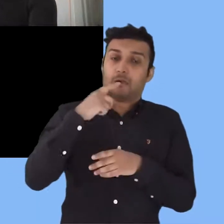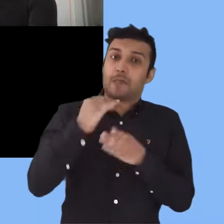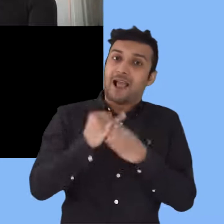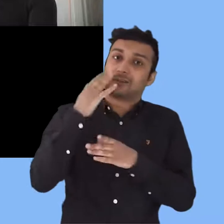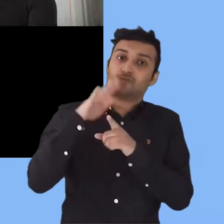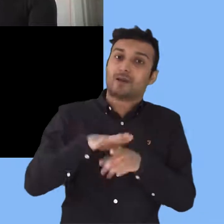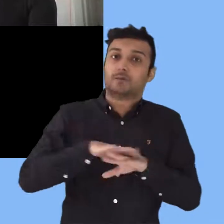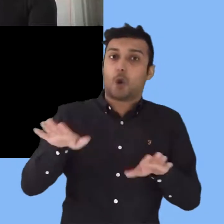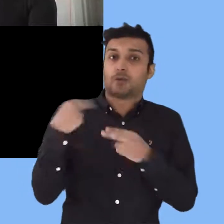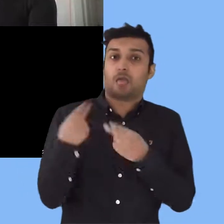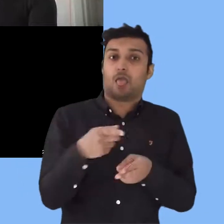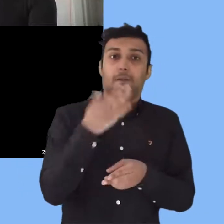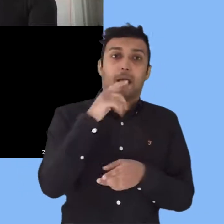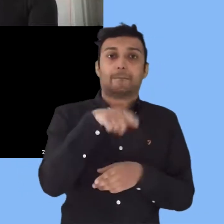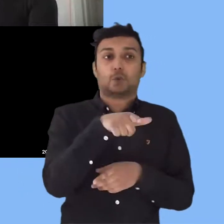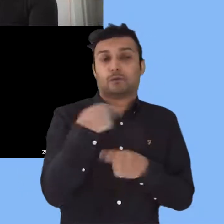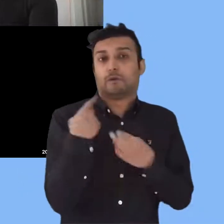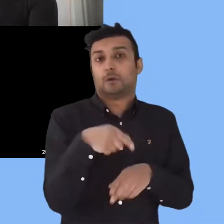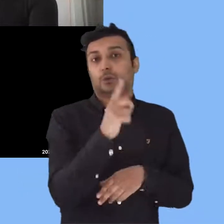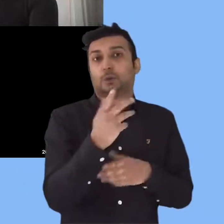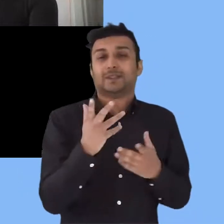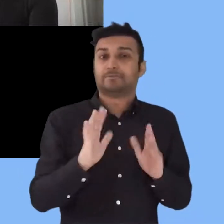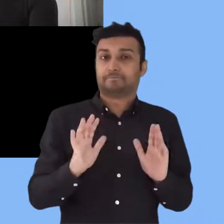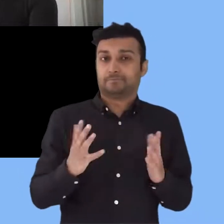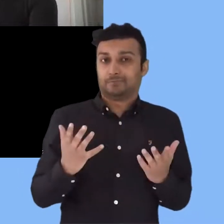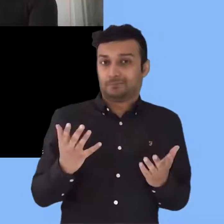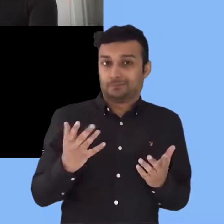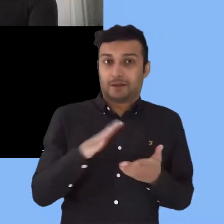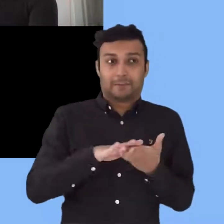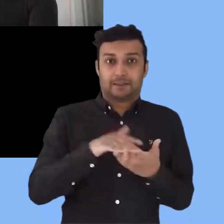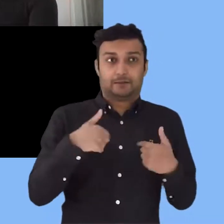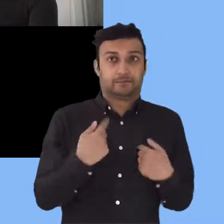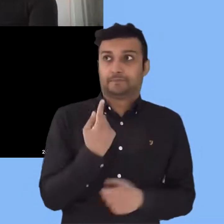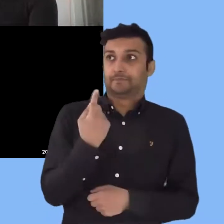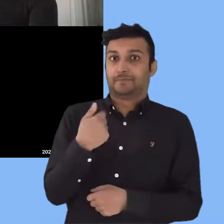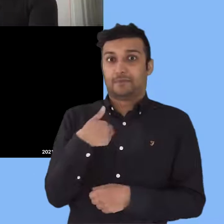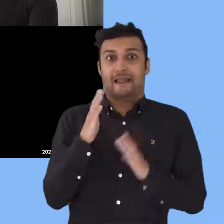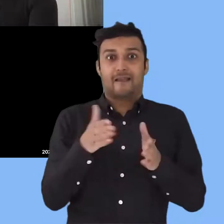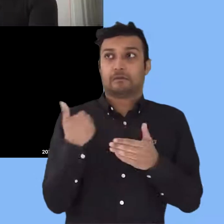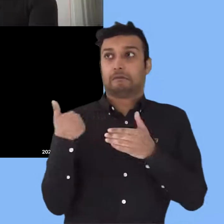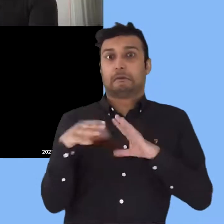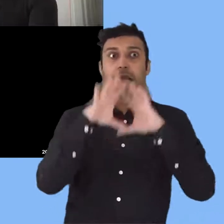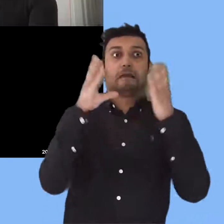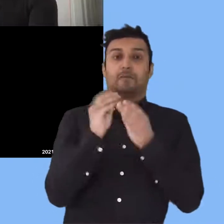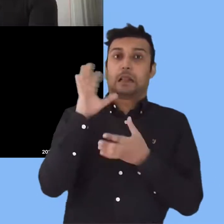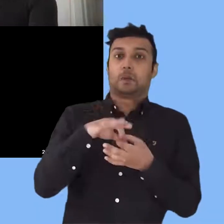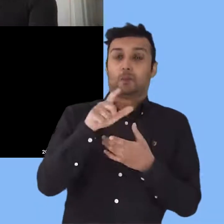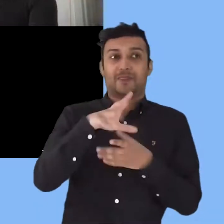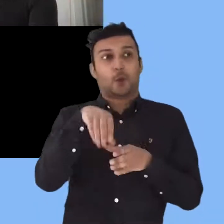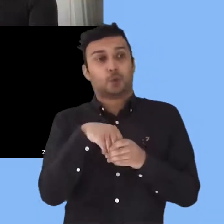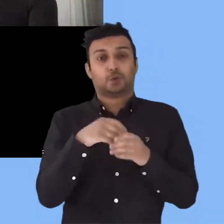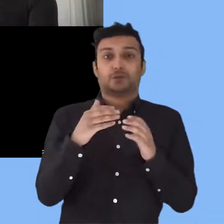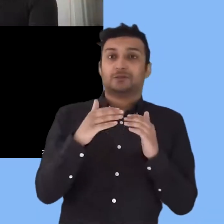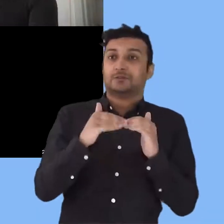So please don't be burdened as the only Black practitioner and therefore the only diversity practitioner, the token